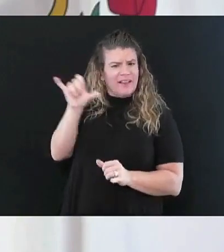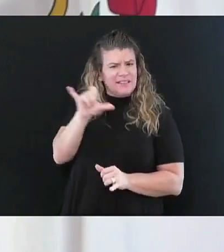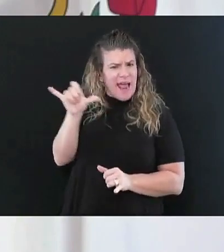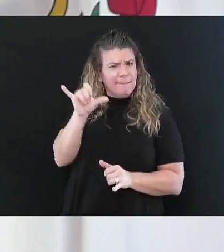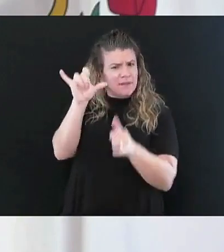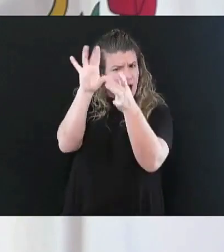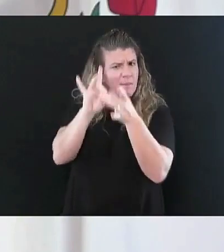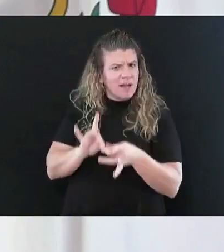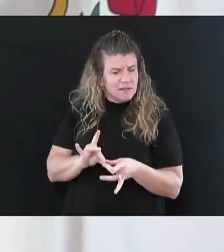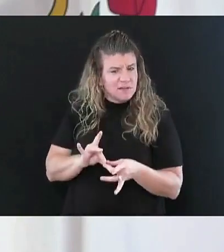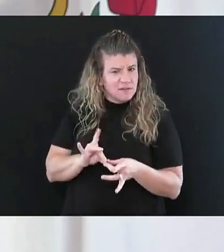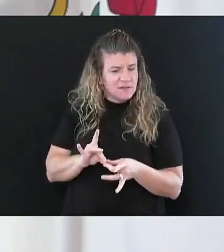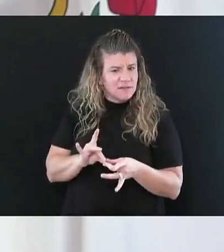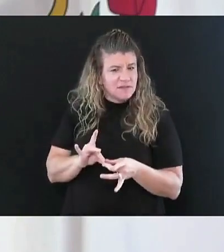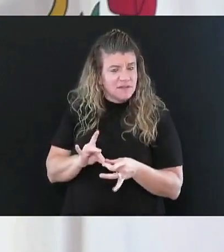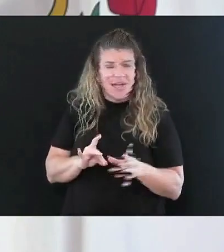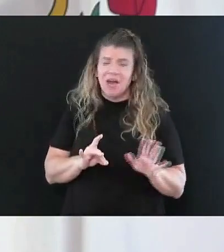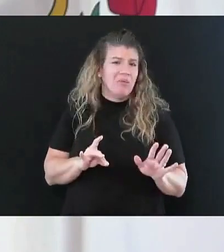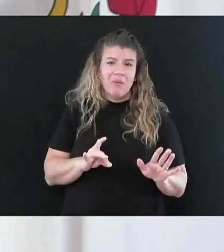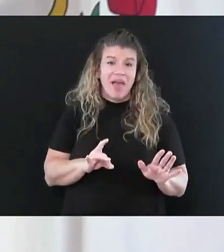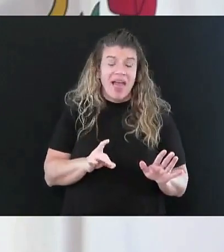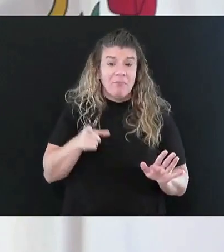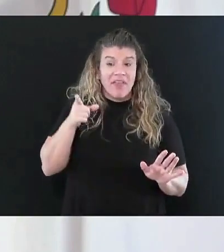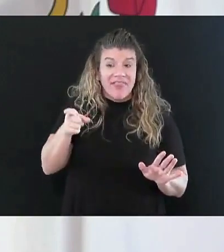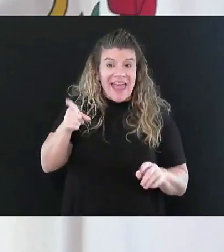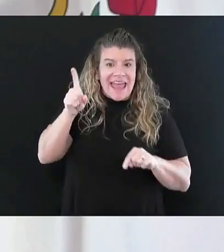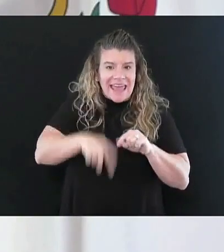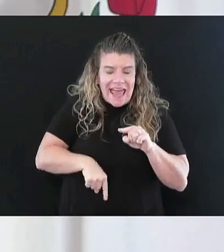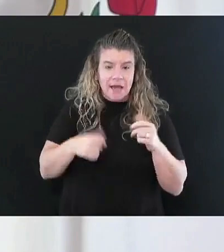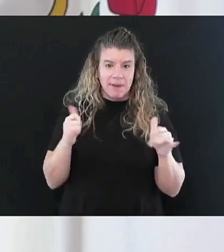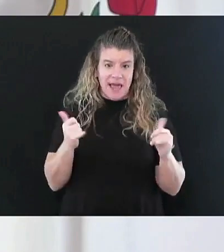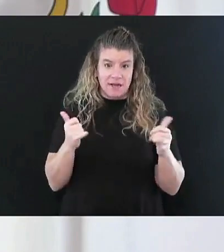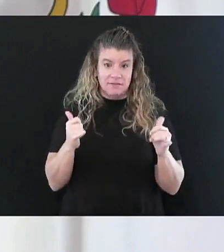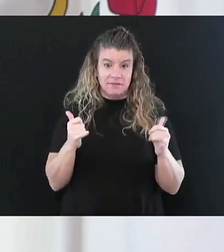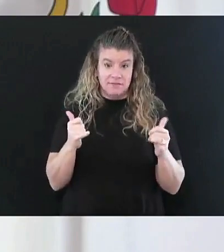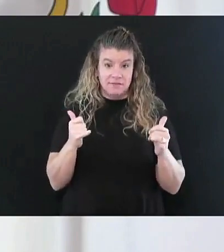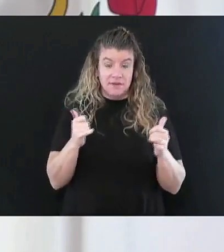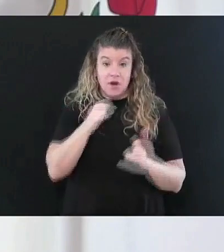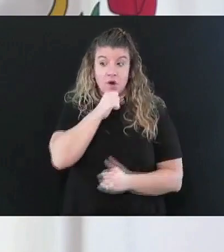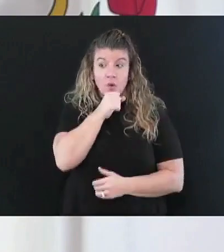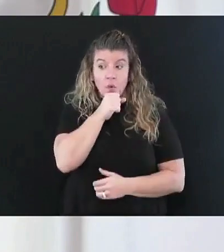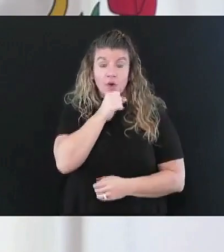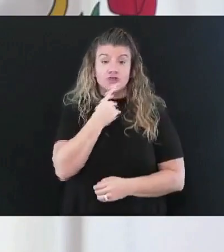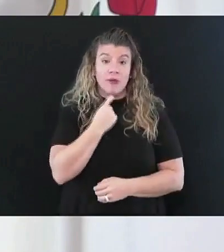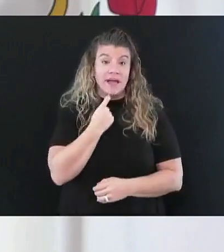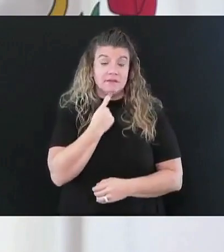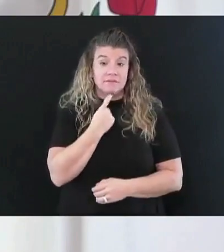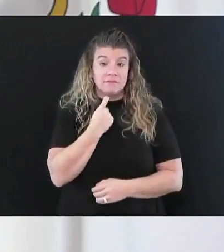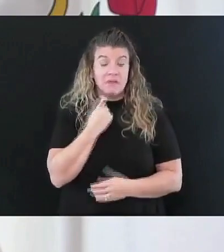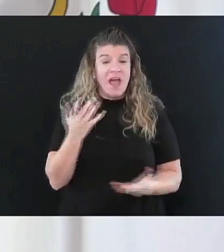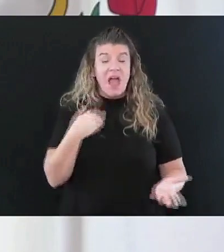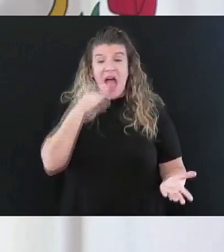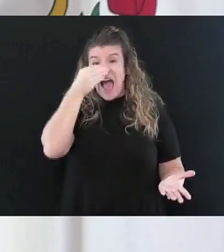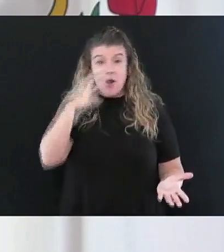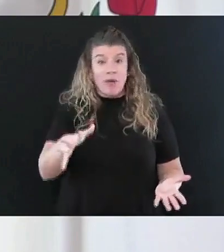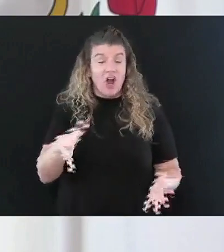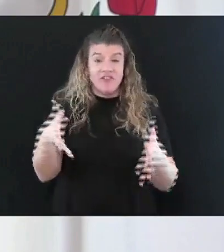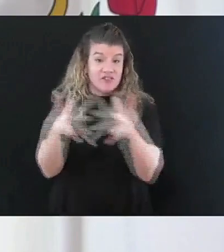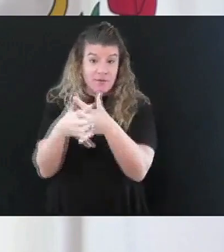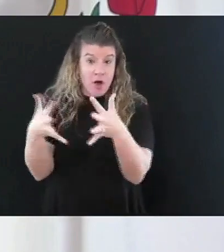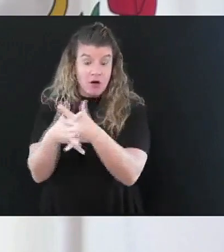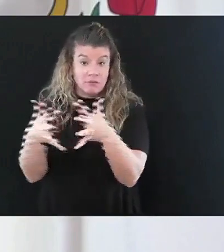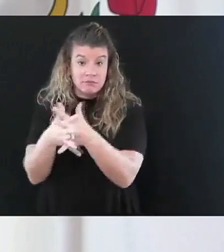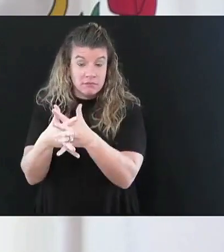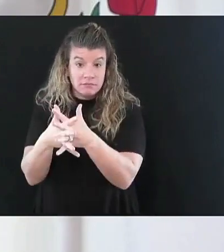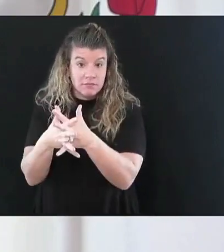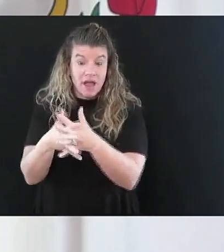thing, but absolutely they cannot play if they're in the orange or the red. And it doesn't matter if it's football, it